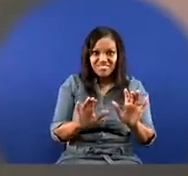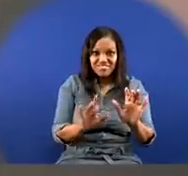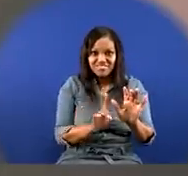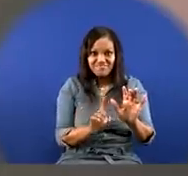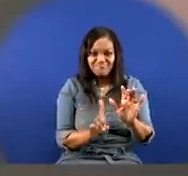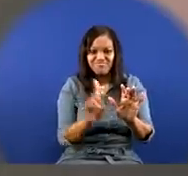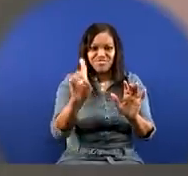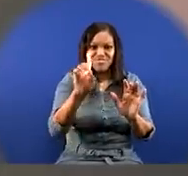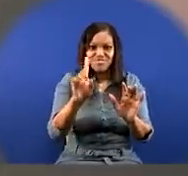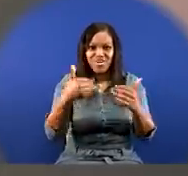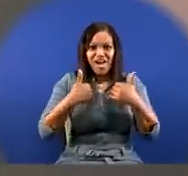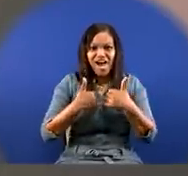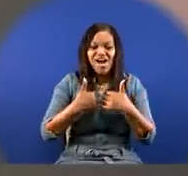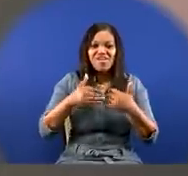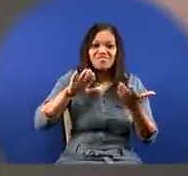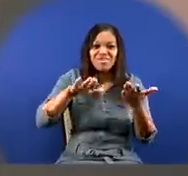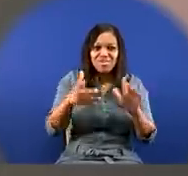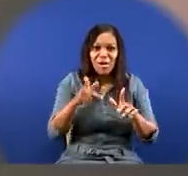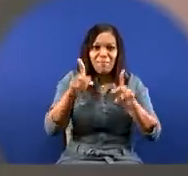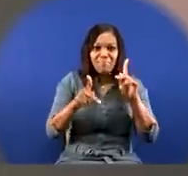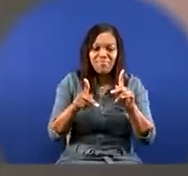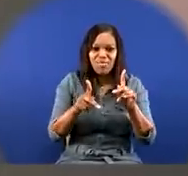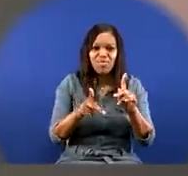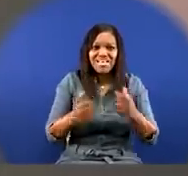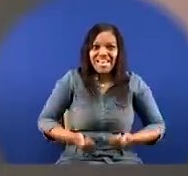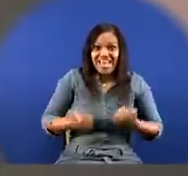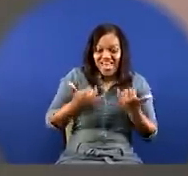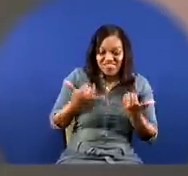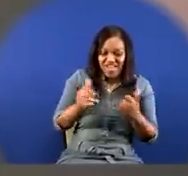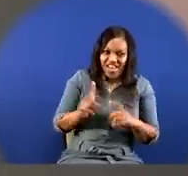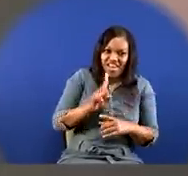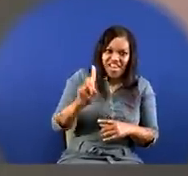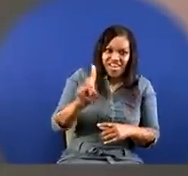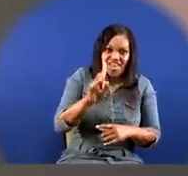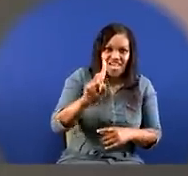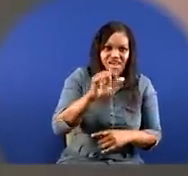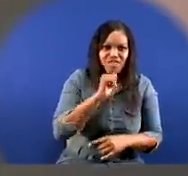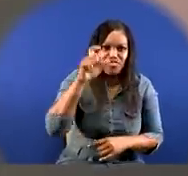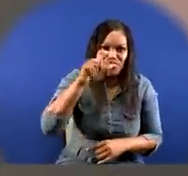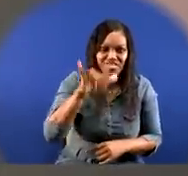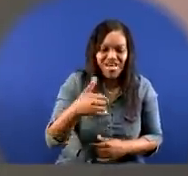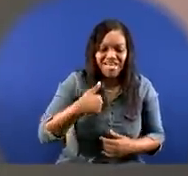open. I need some living witnesses